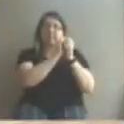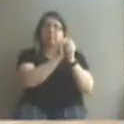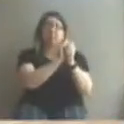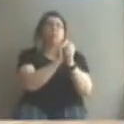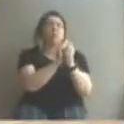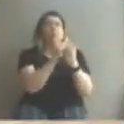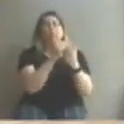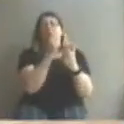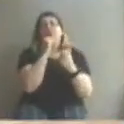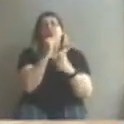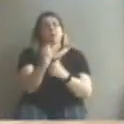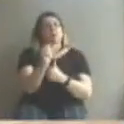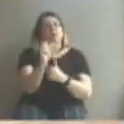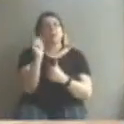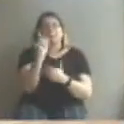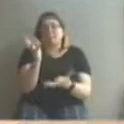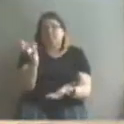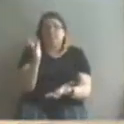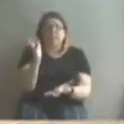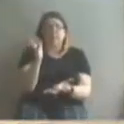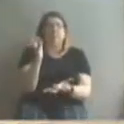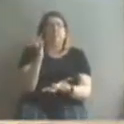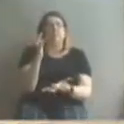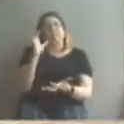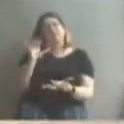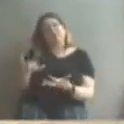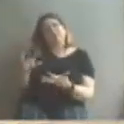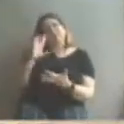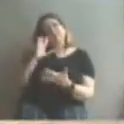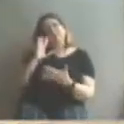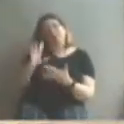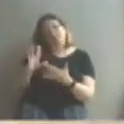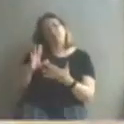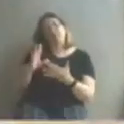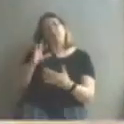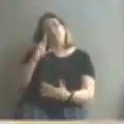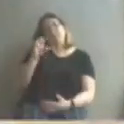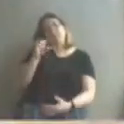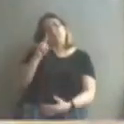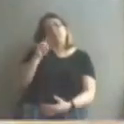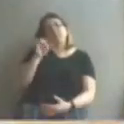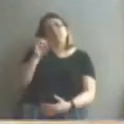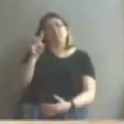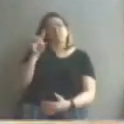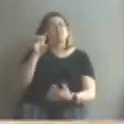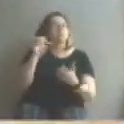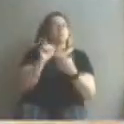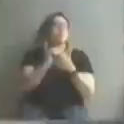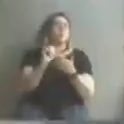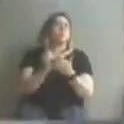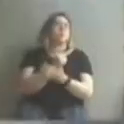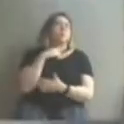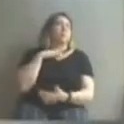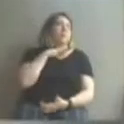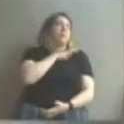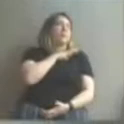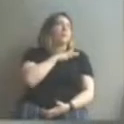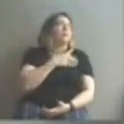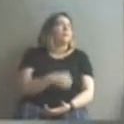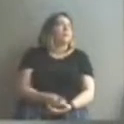we're not gonna be in a place we wanna be. And so that will also be restored with the new staffing arrangement. Thank you. And